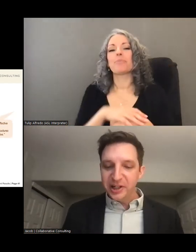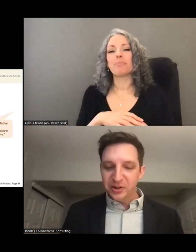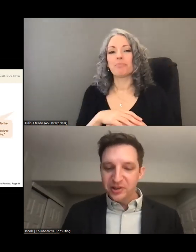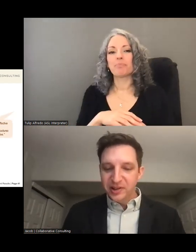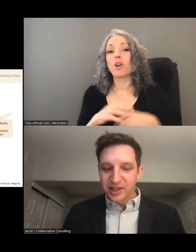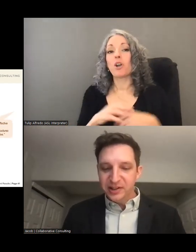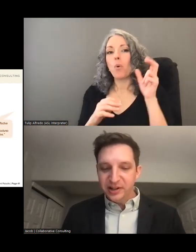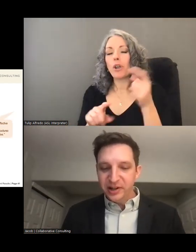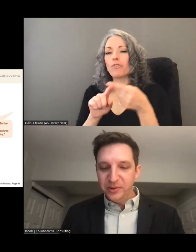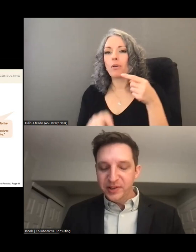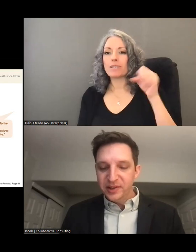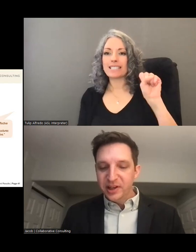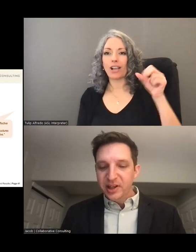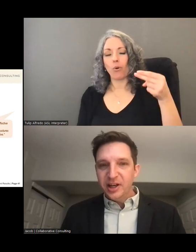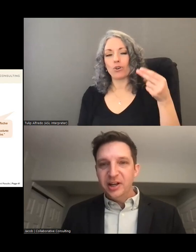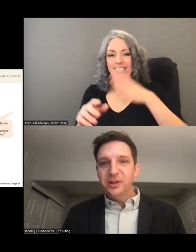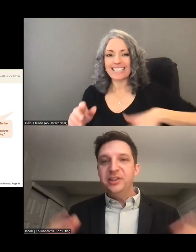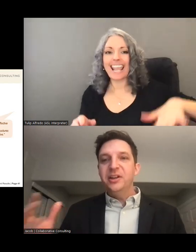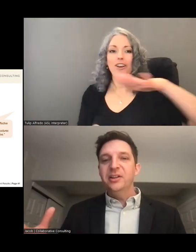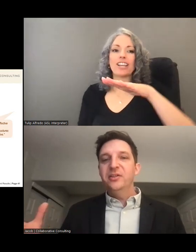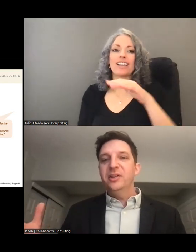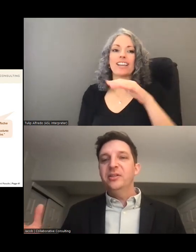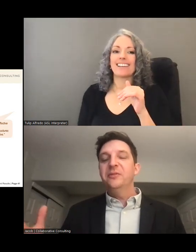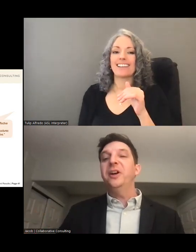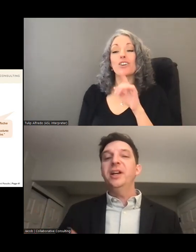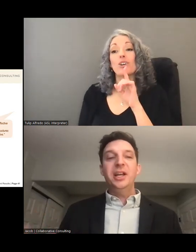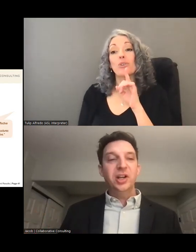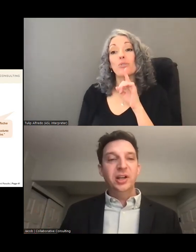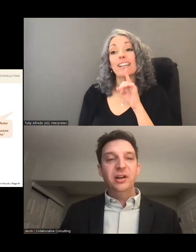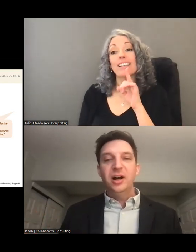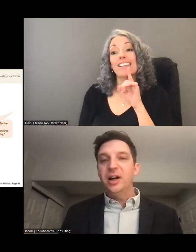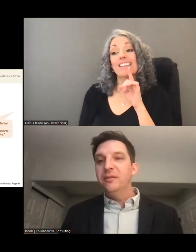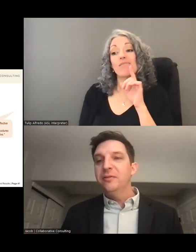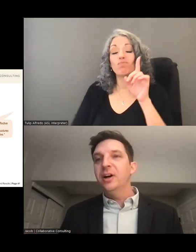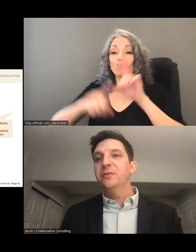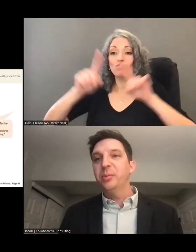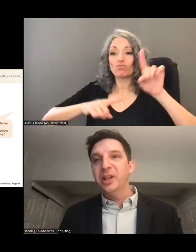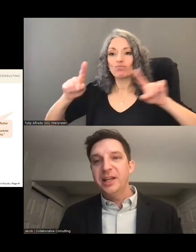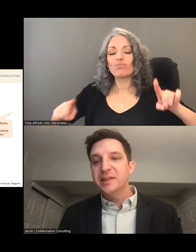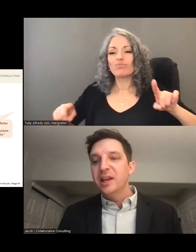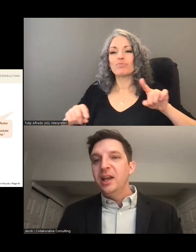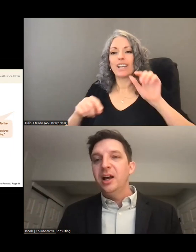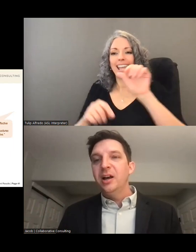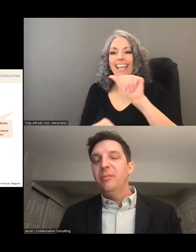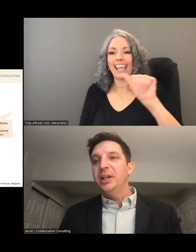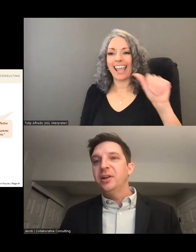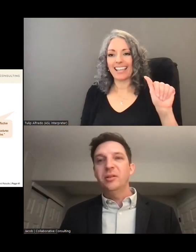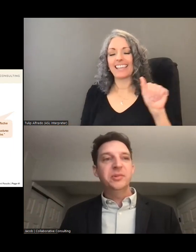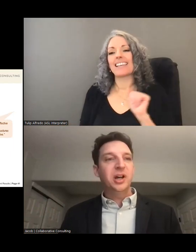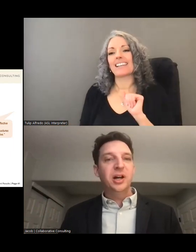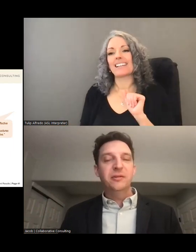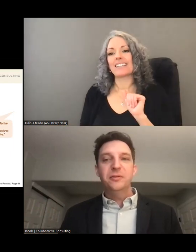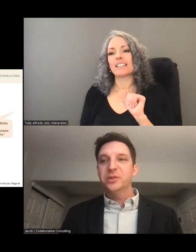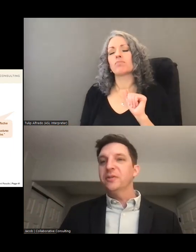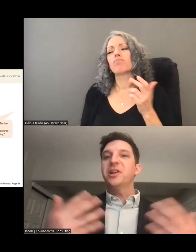heard from stakeholders in this area was really the variation of AAAs in